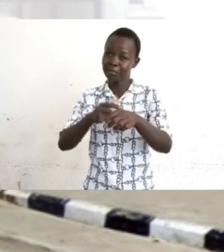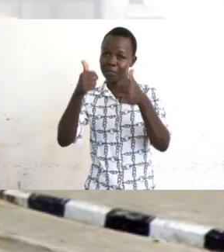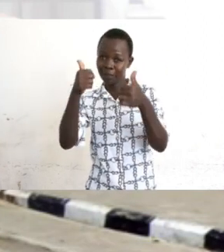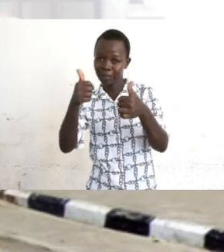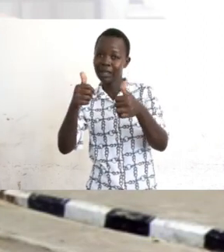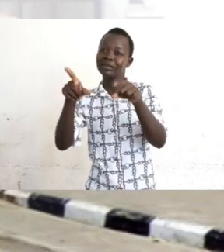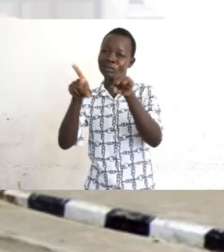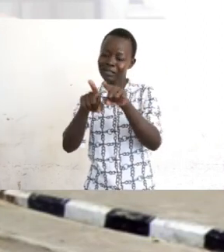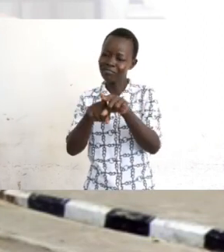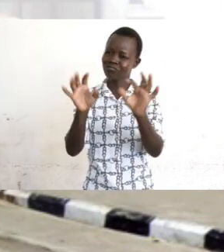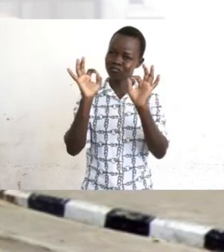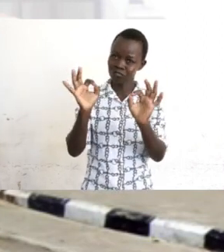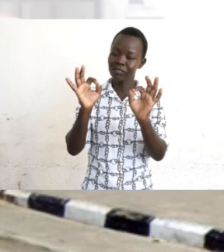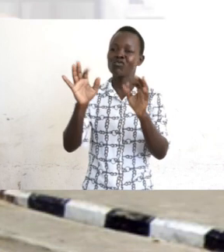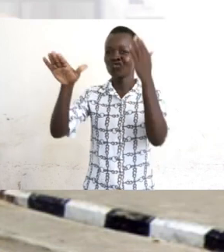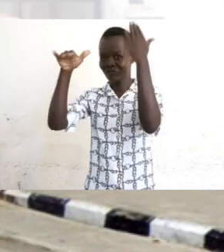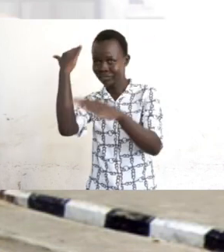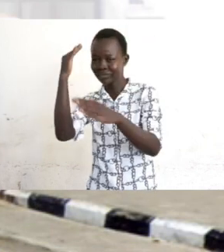manner, efficiently and effectively.